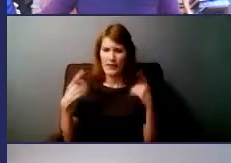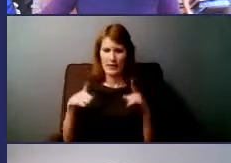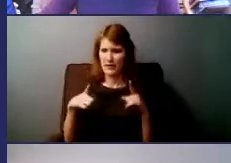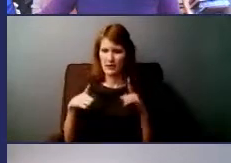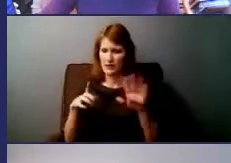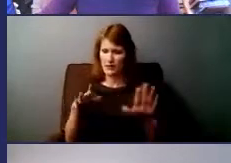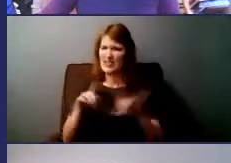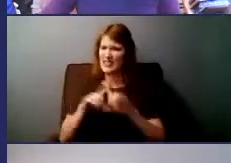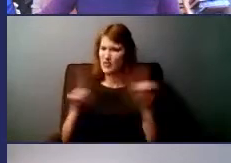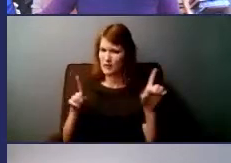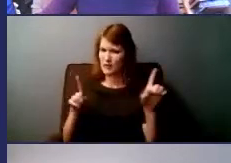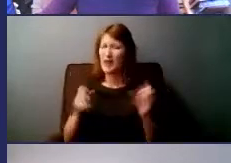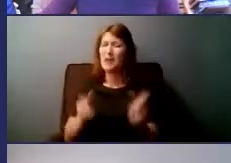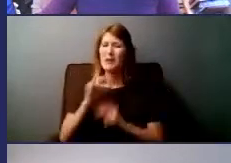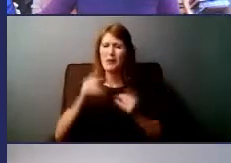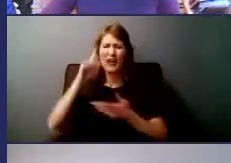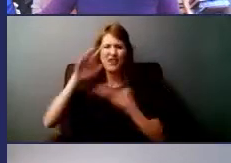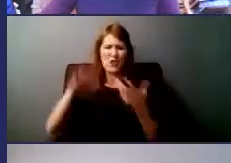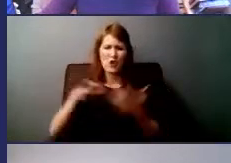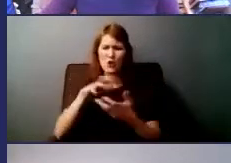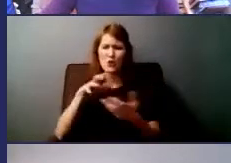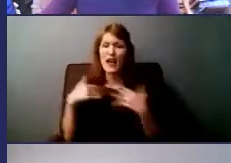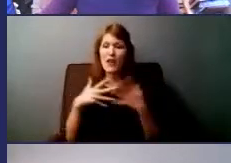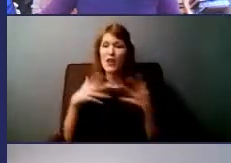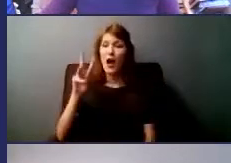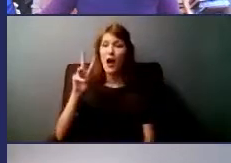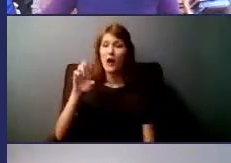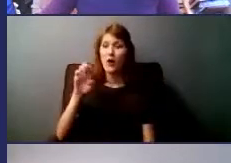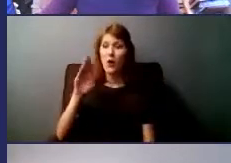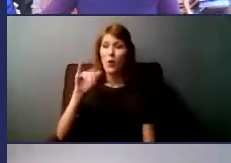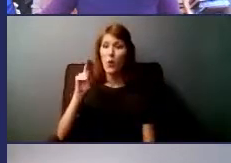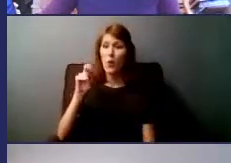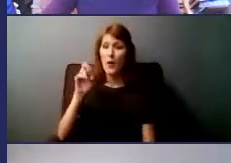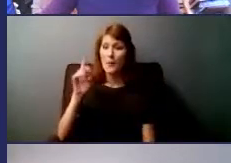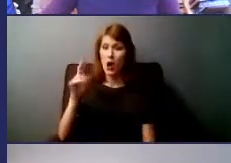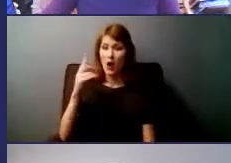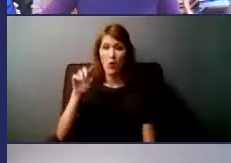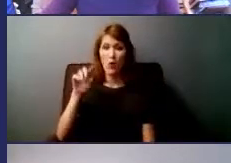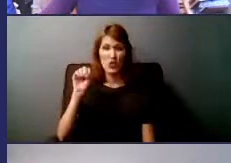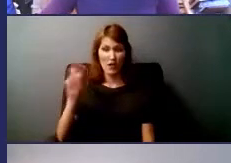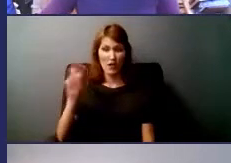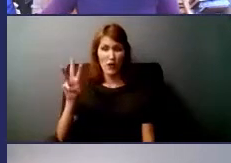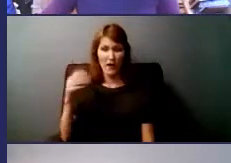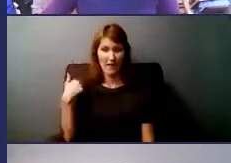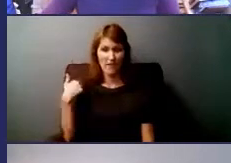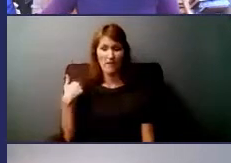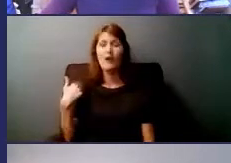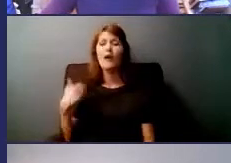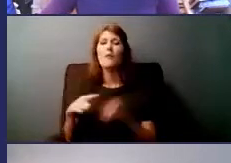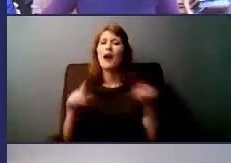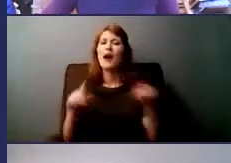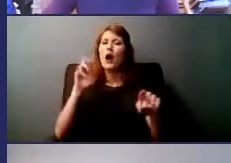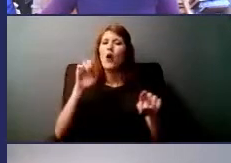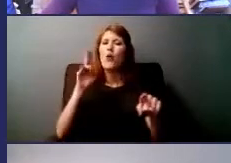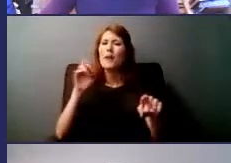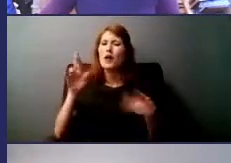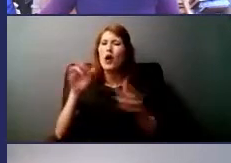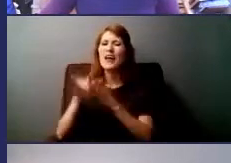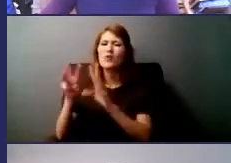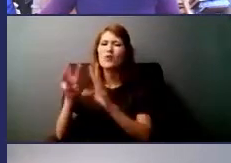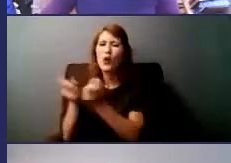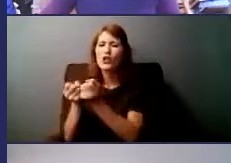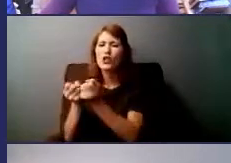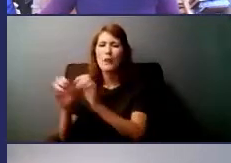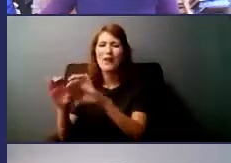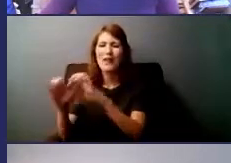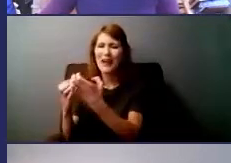confusing the two, and there's lots of webinar software out there, but a webinar is a workshop, it is a class, is a one-off.